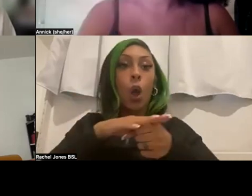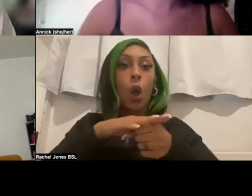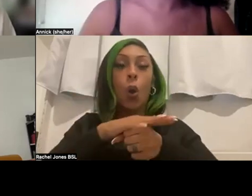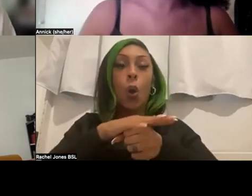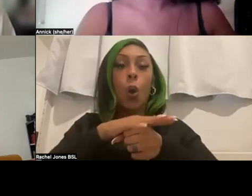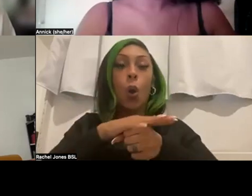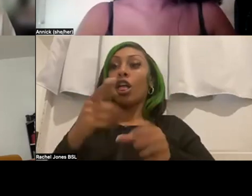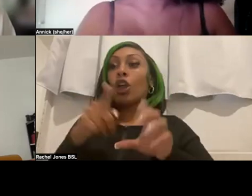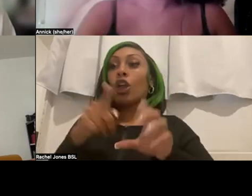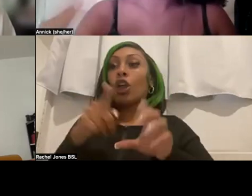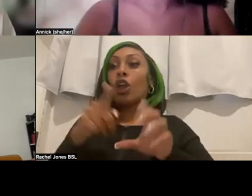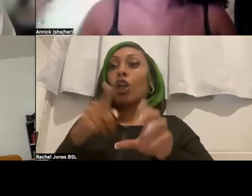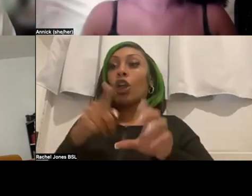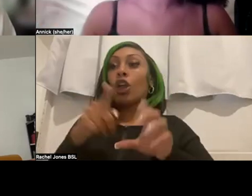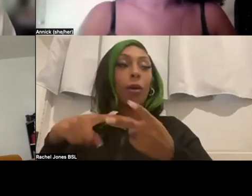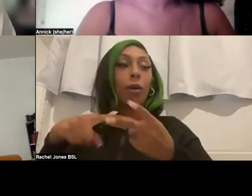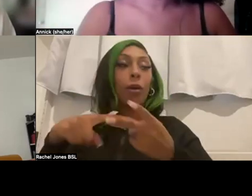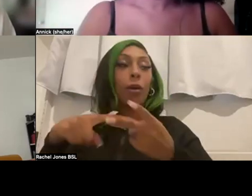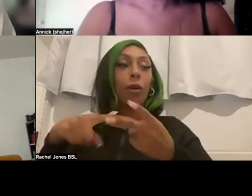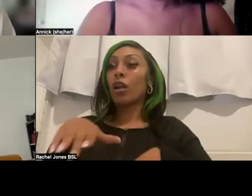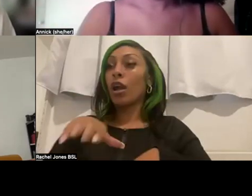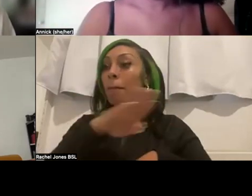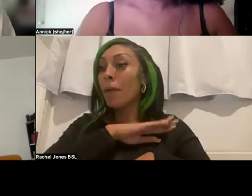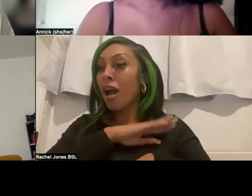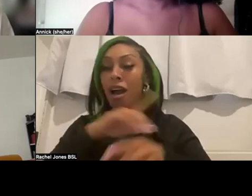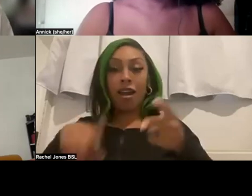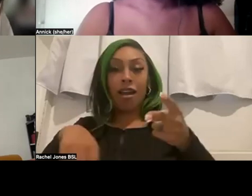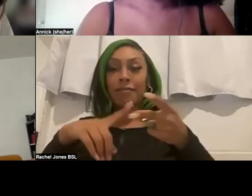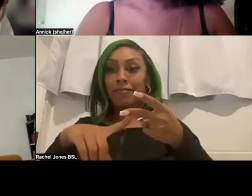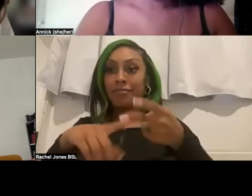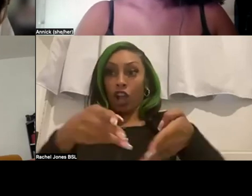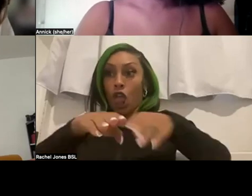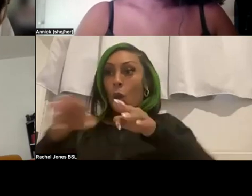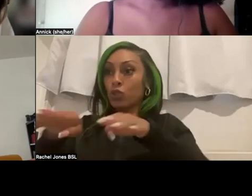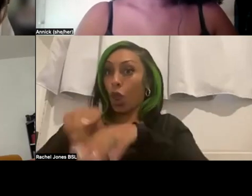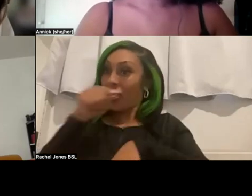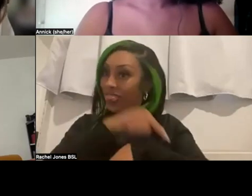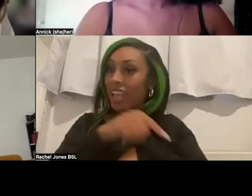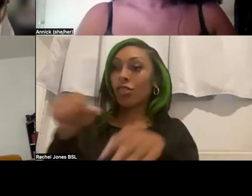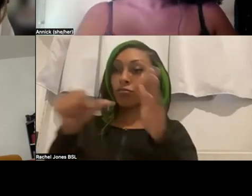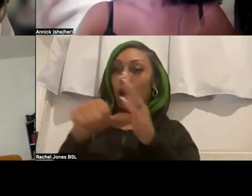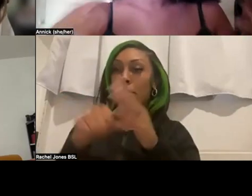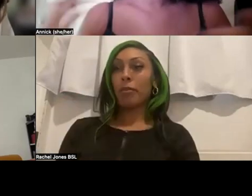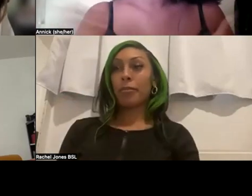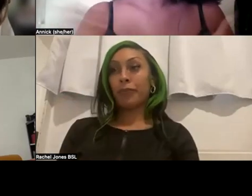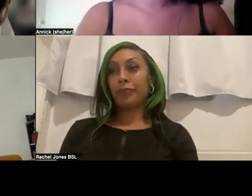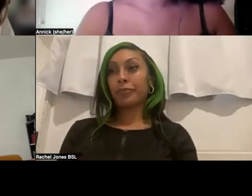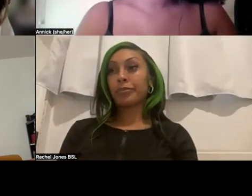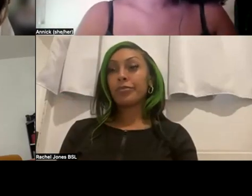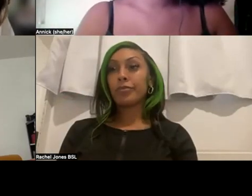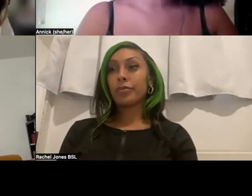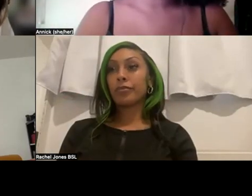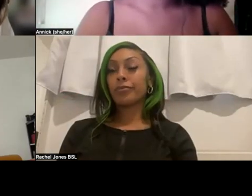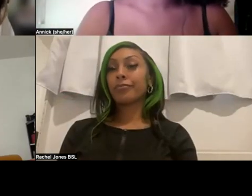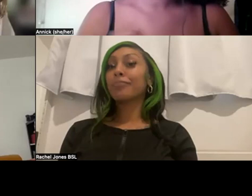your local youth club or things like that are being shut down more and more. So what's interesting for me with the question